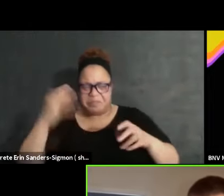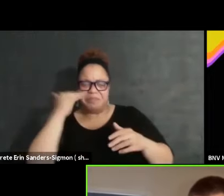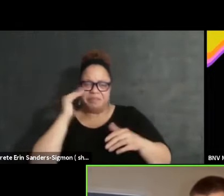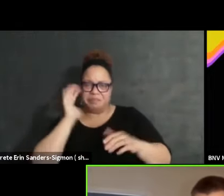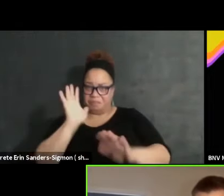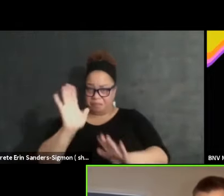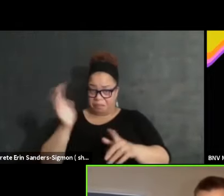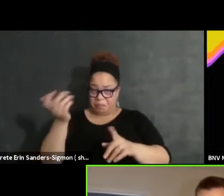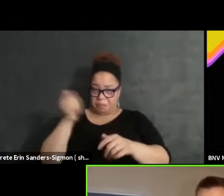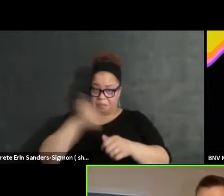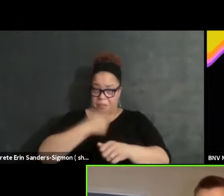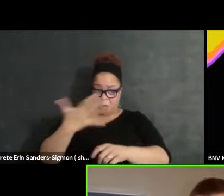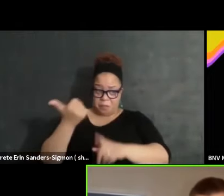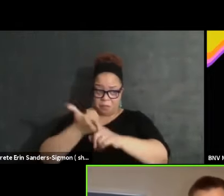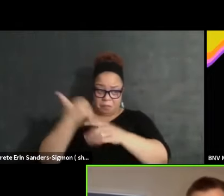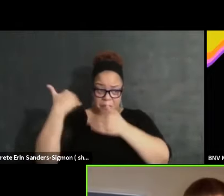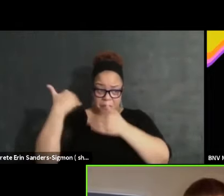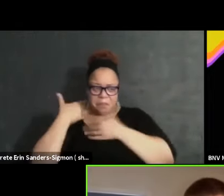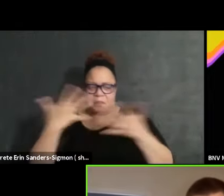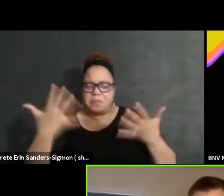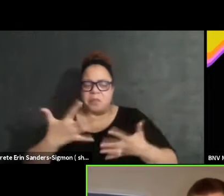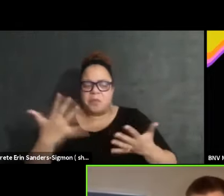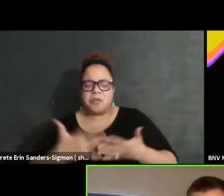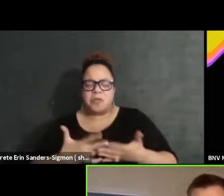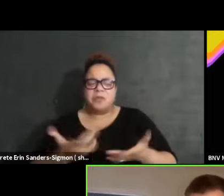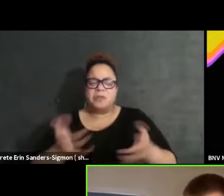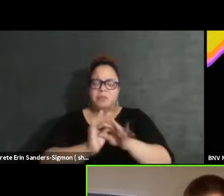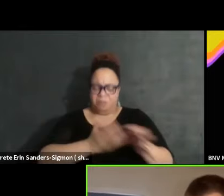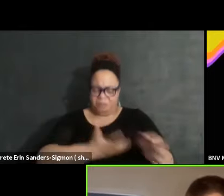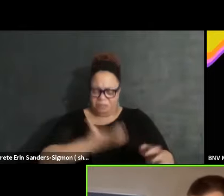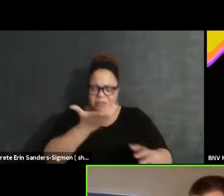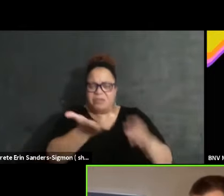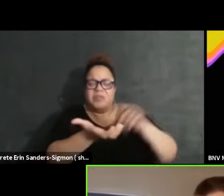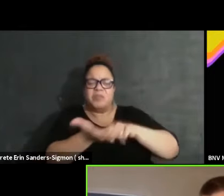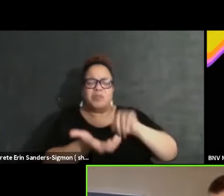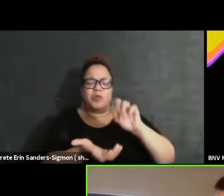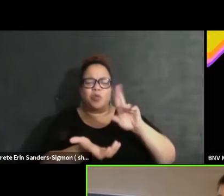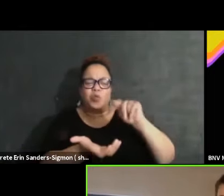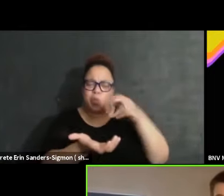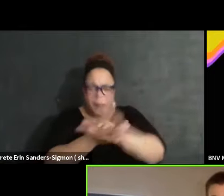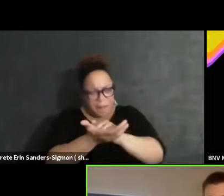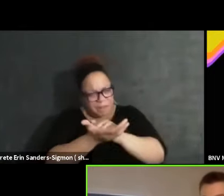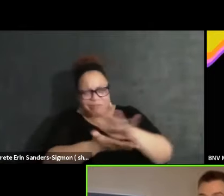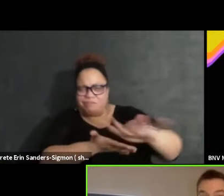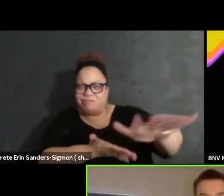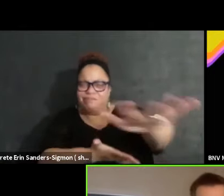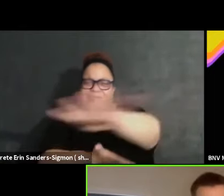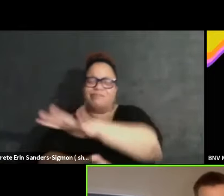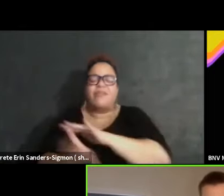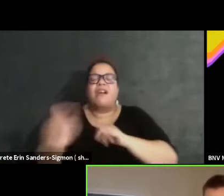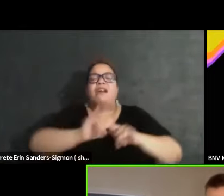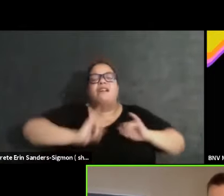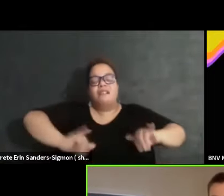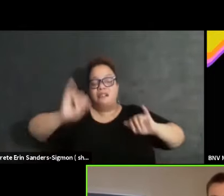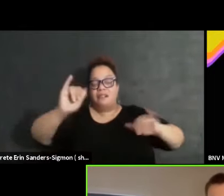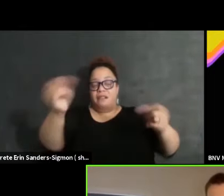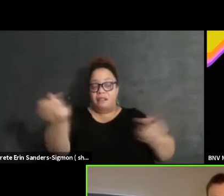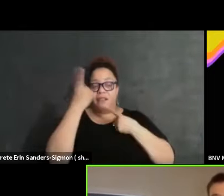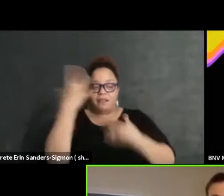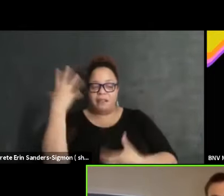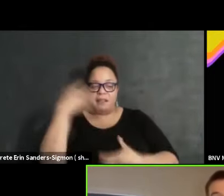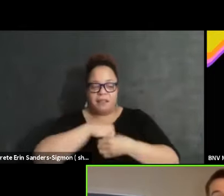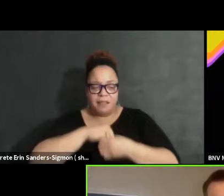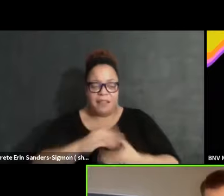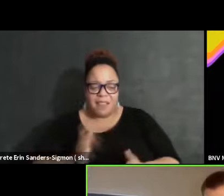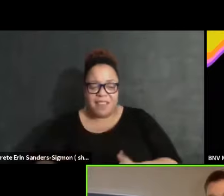palatable. We are merchants of empathy. That's our gig. And so all of the collaboration becomes essential, and there has to be